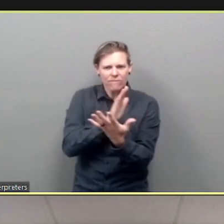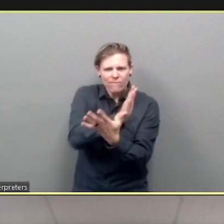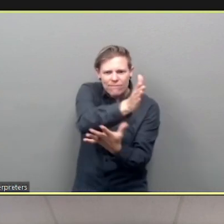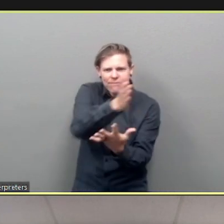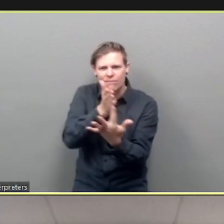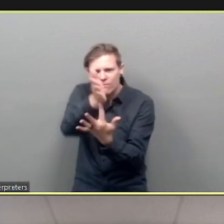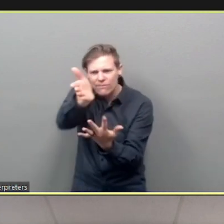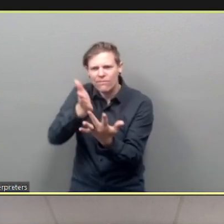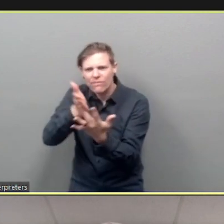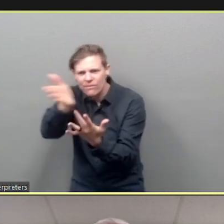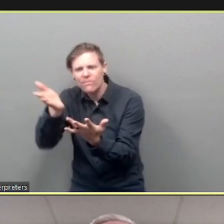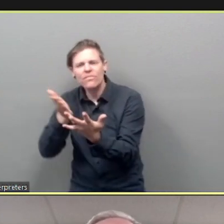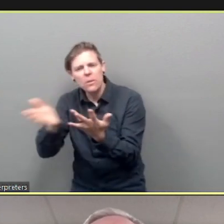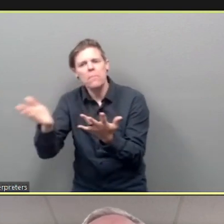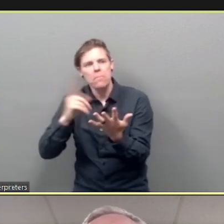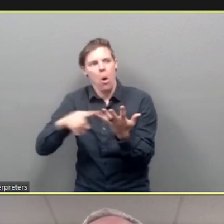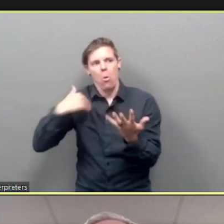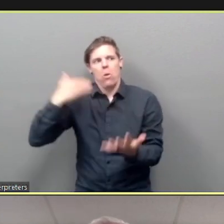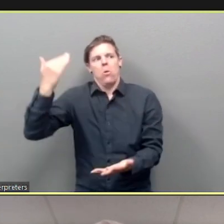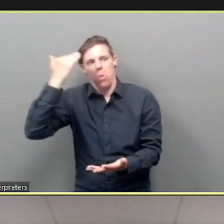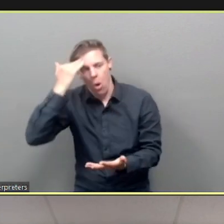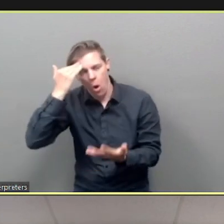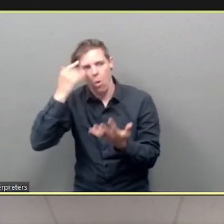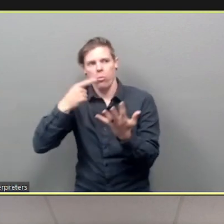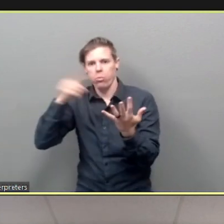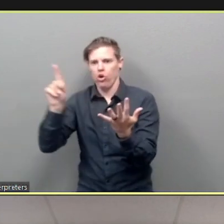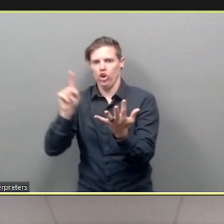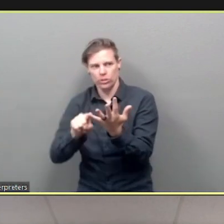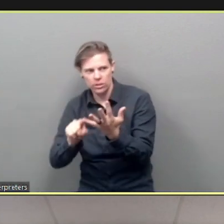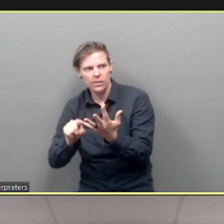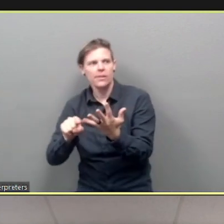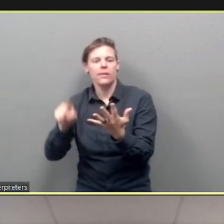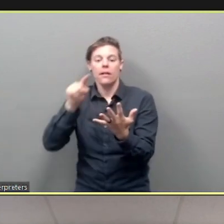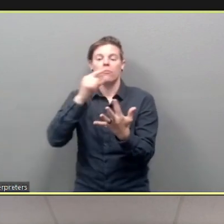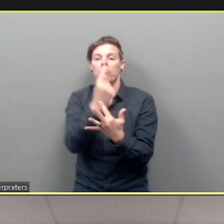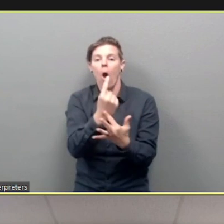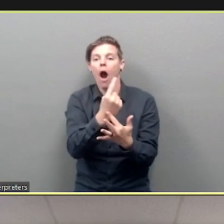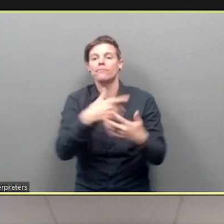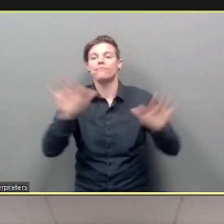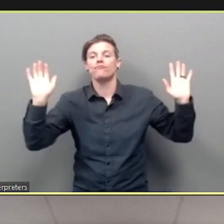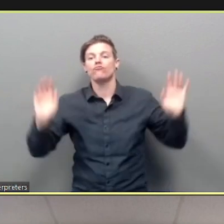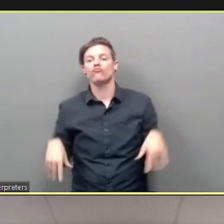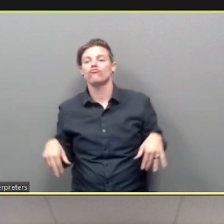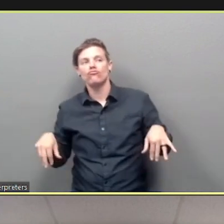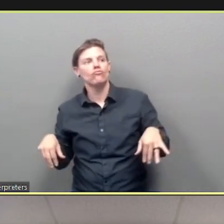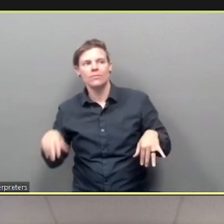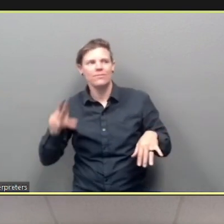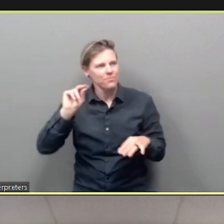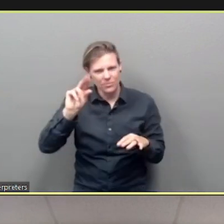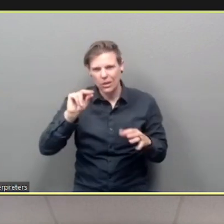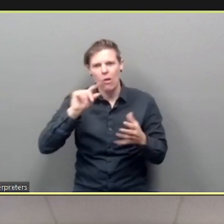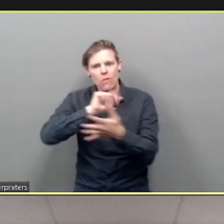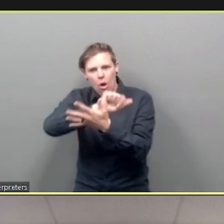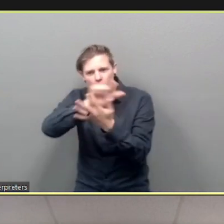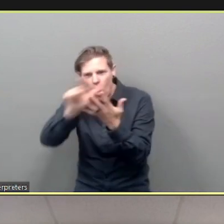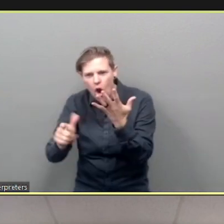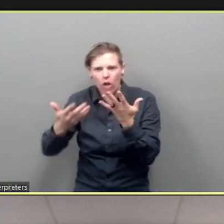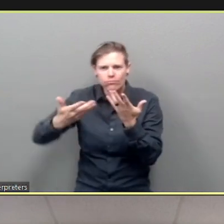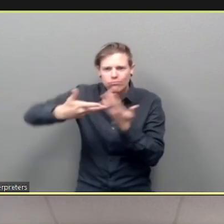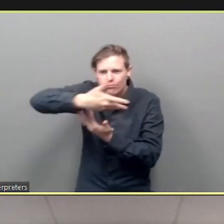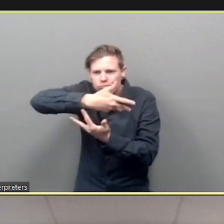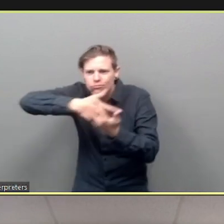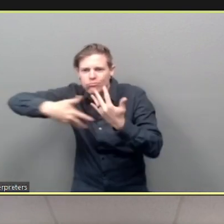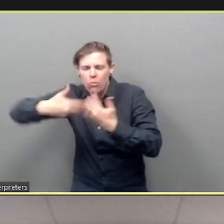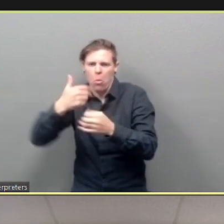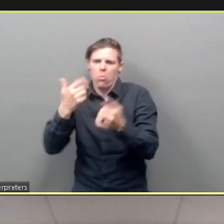these variables to isolate them and draw conclusions about their effectiveness. Just as it would be silly to decide